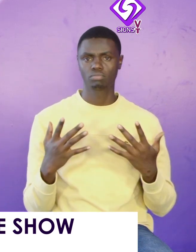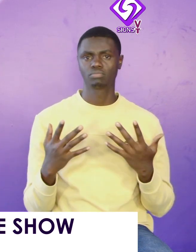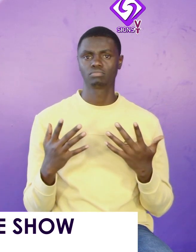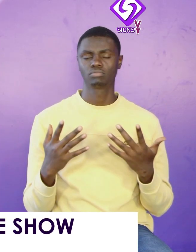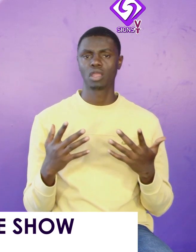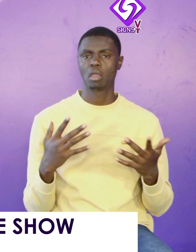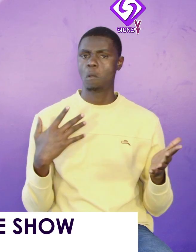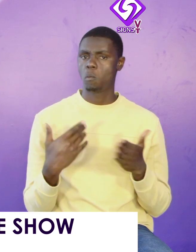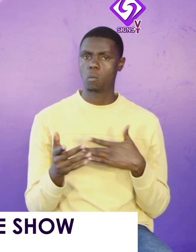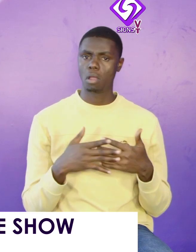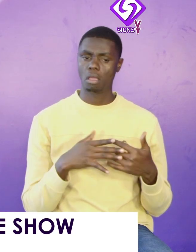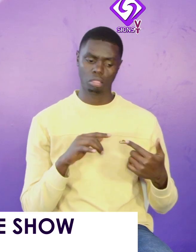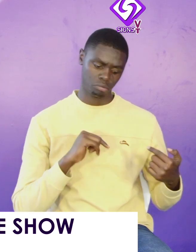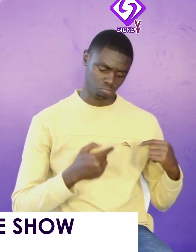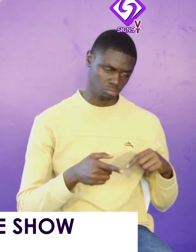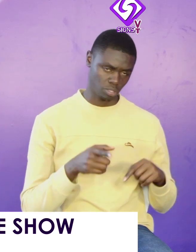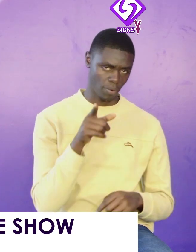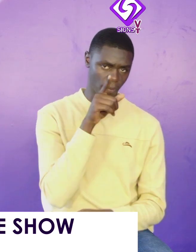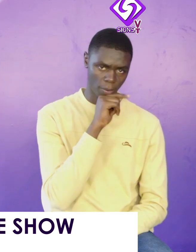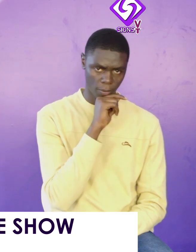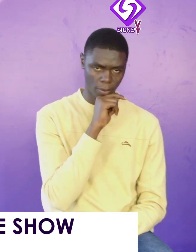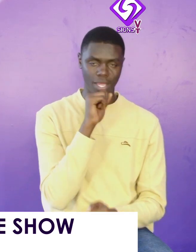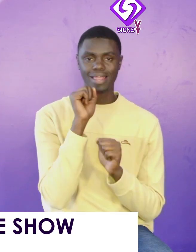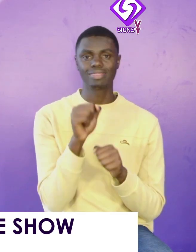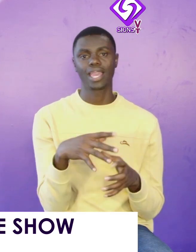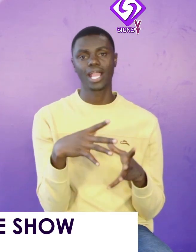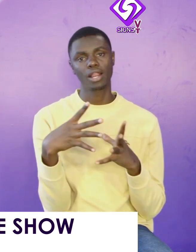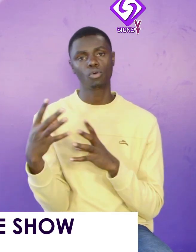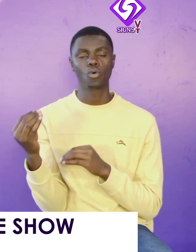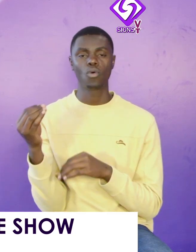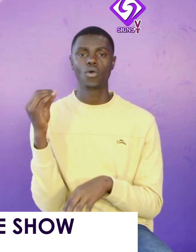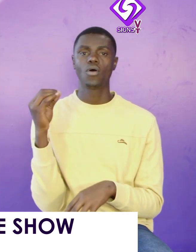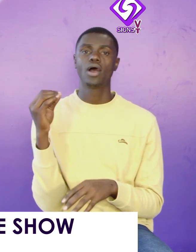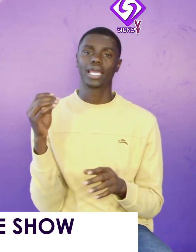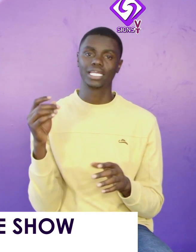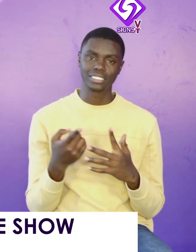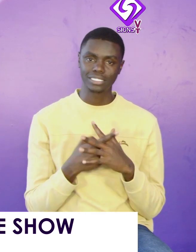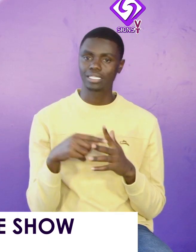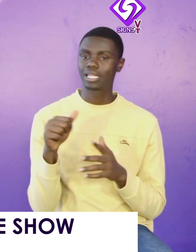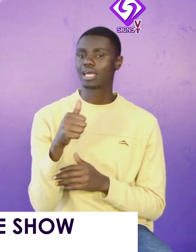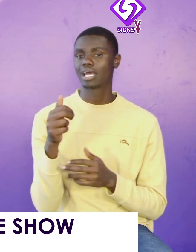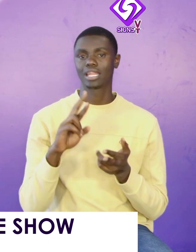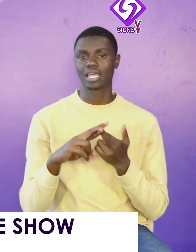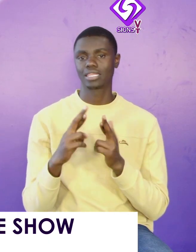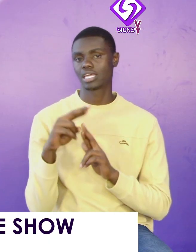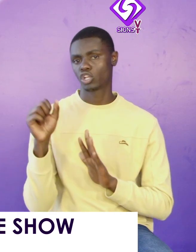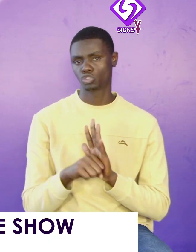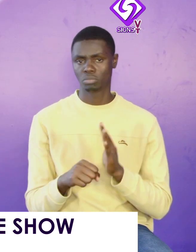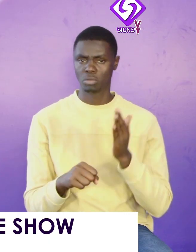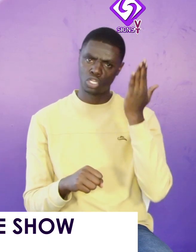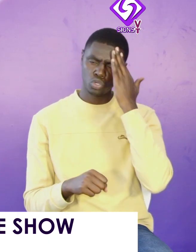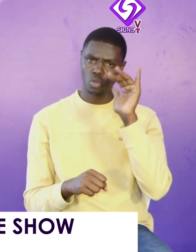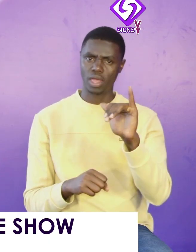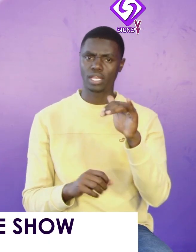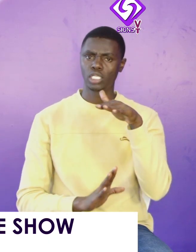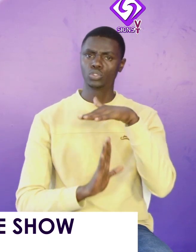they may be broken-hearted in their relationships, they can go and get into another relationship? Did you know that? That